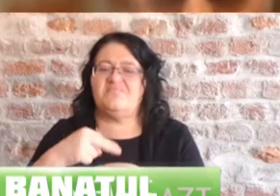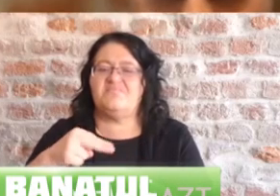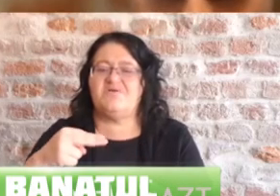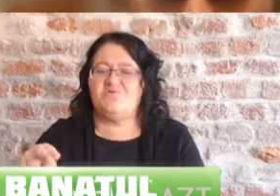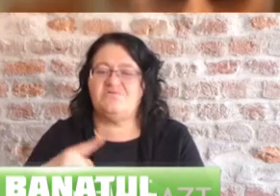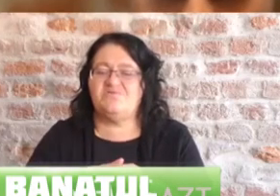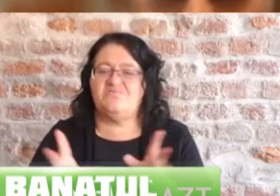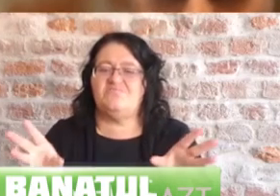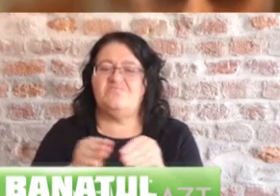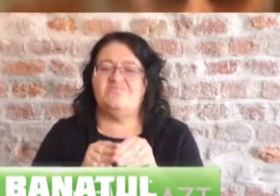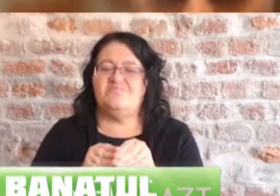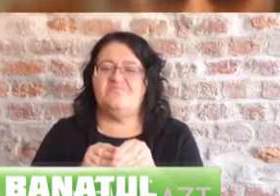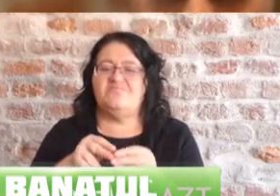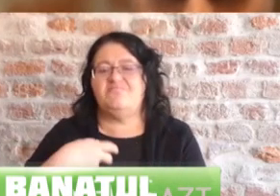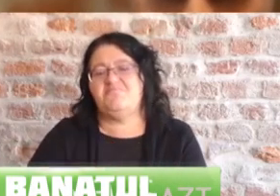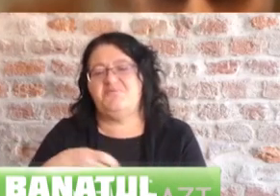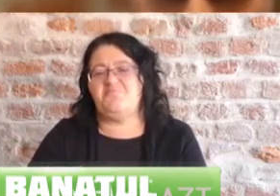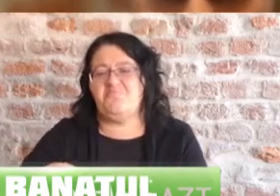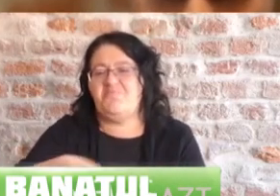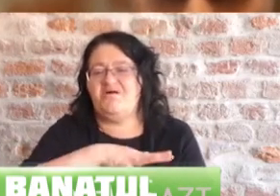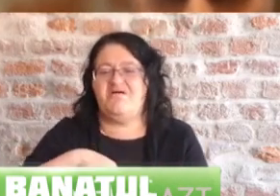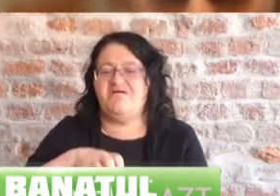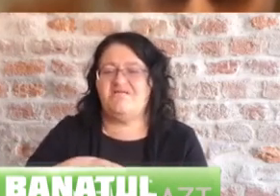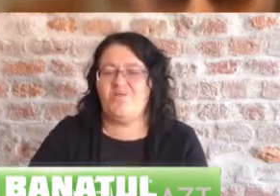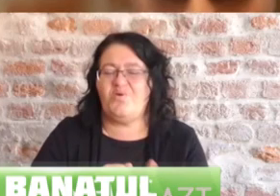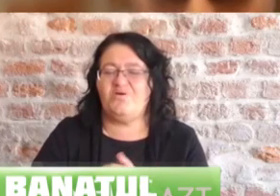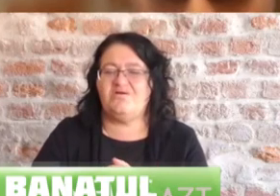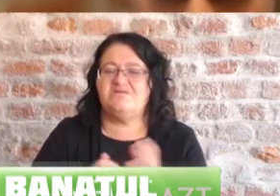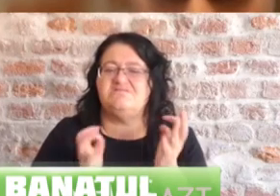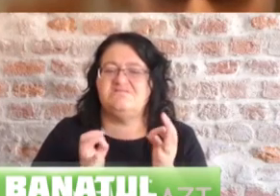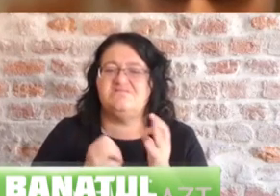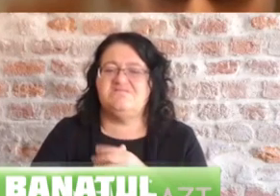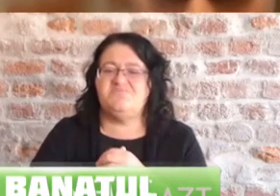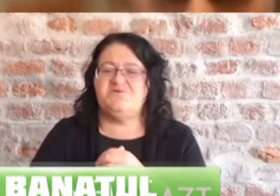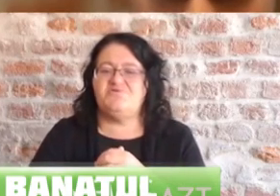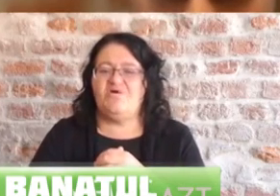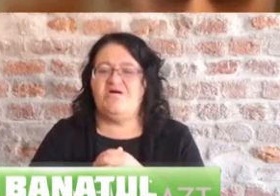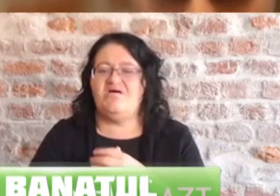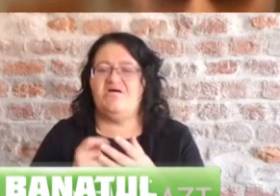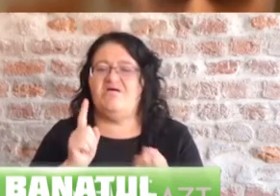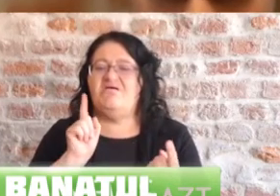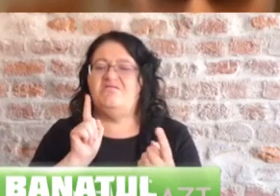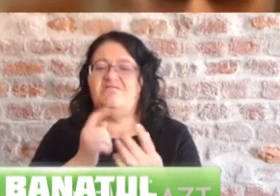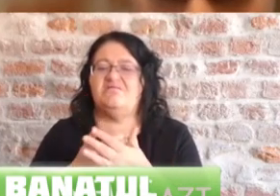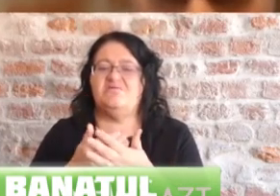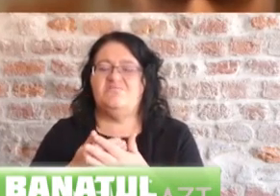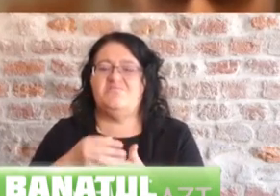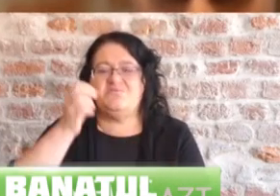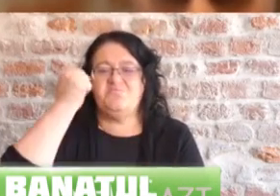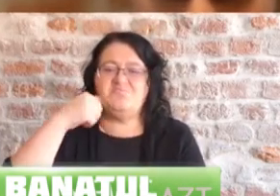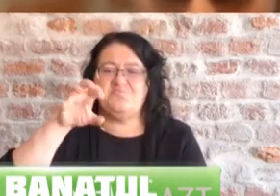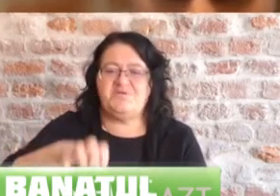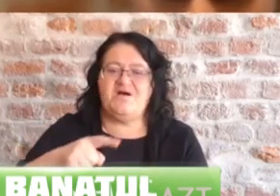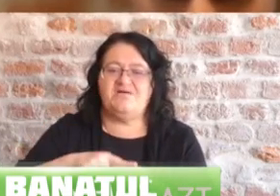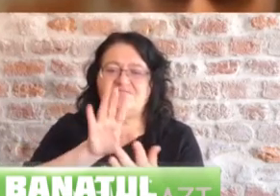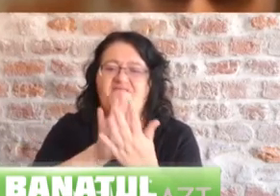continuum between these two prominent landmarks. The spatial demarcation between the square's sides